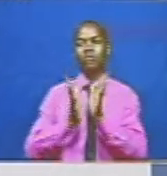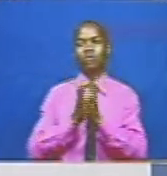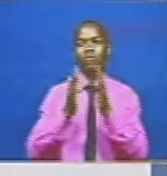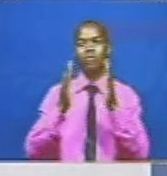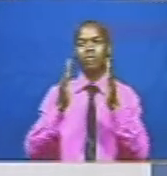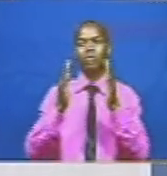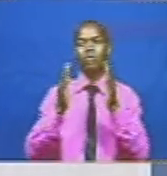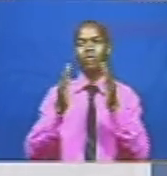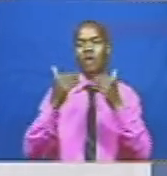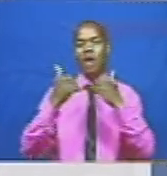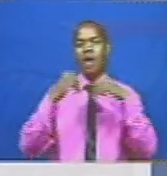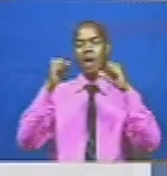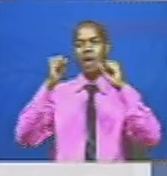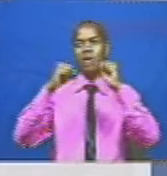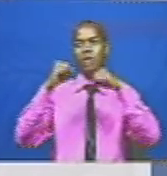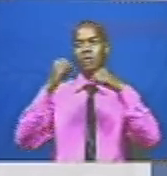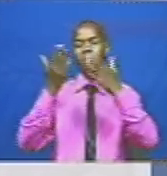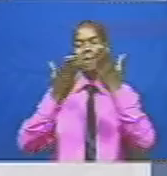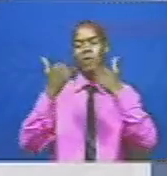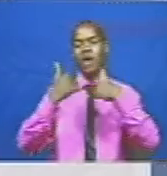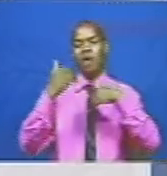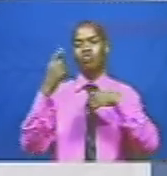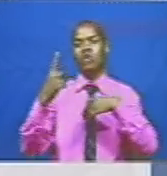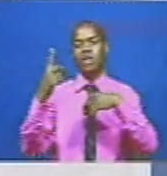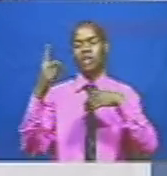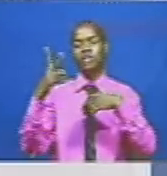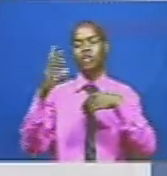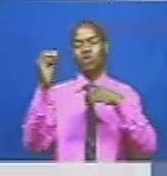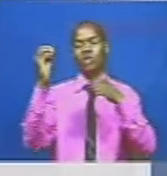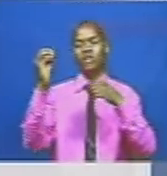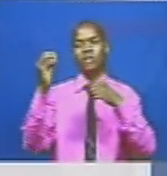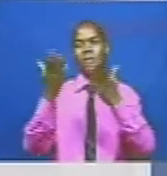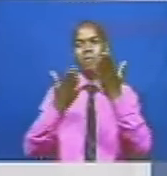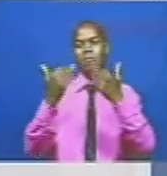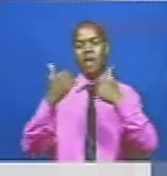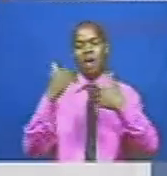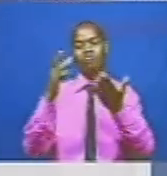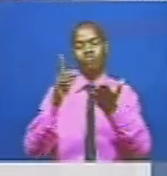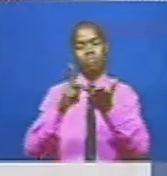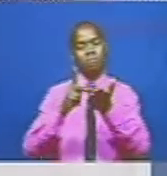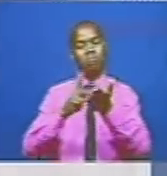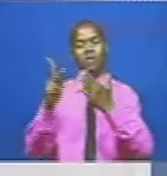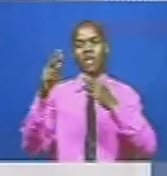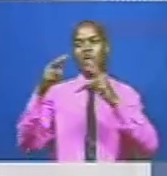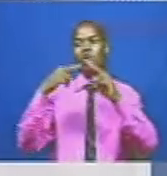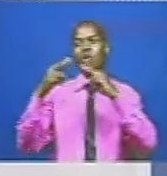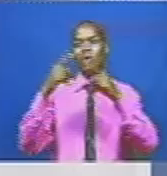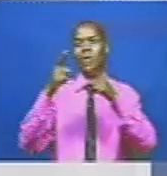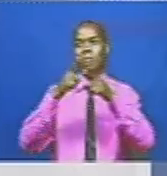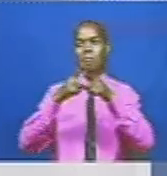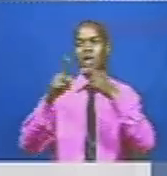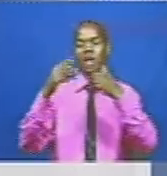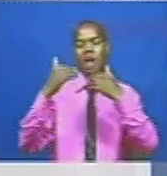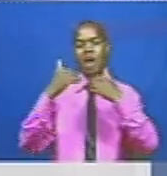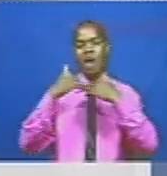at my agreement, I have it at maybe 120. So if I tell the client, I've sold the hotel by telling the client, I'll book in Masai Mara at this